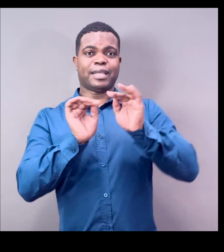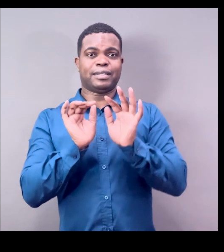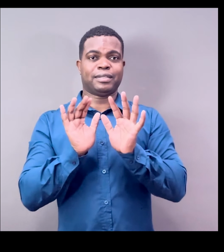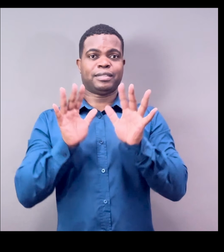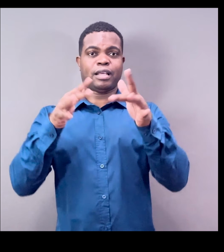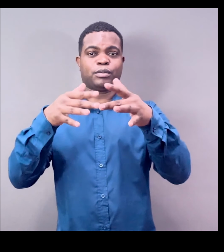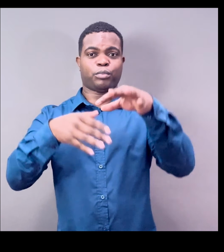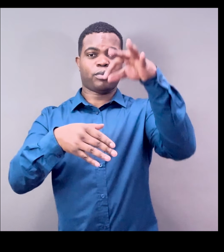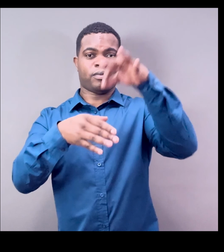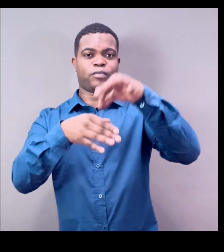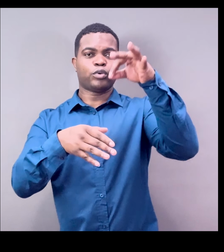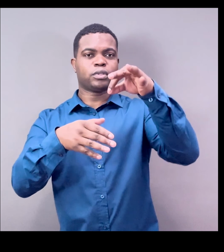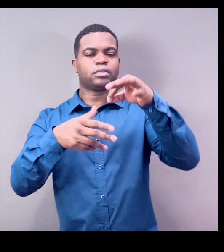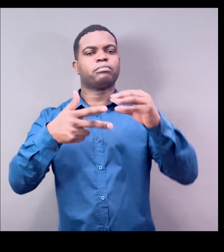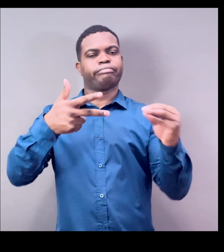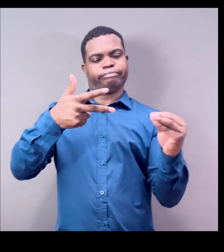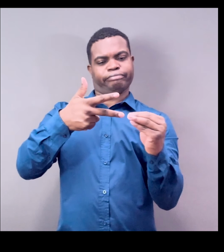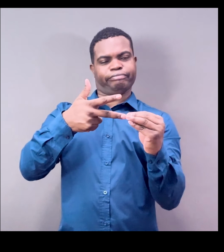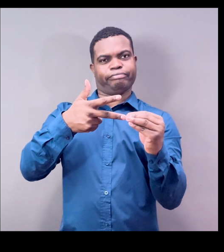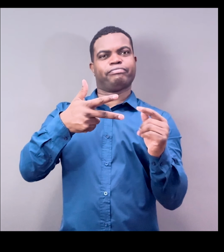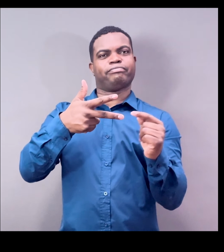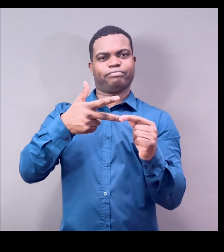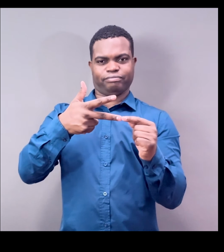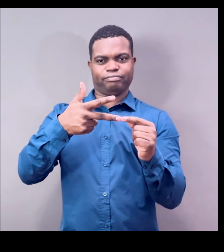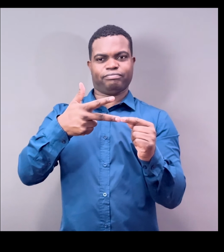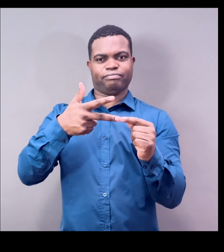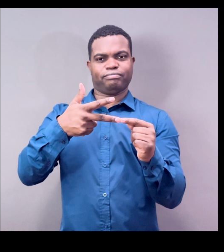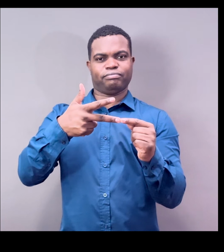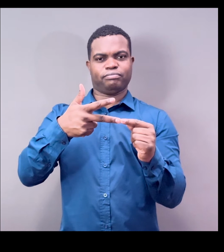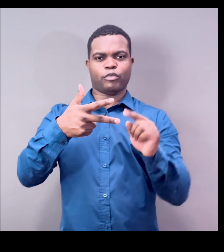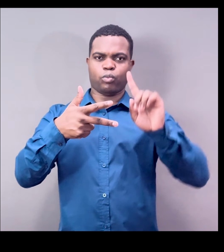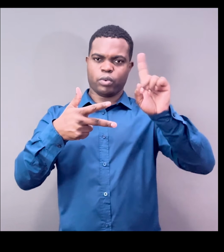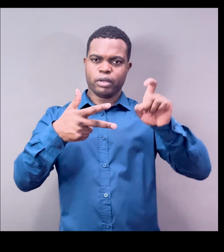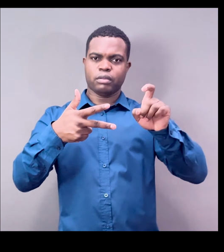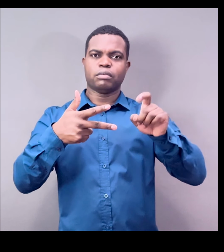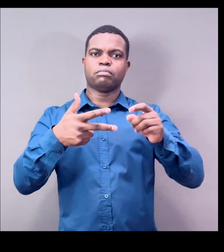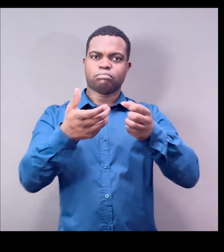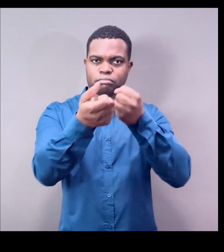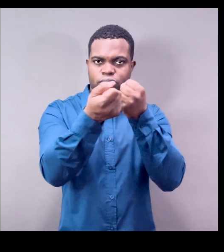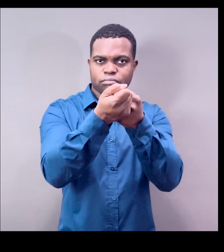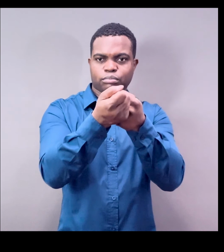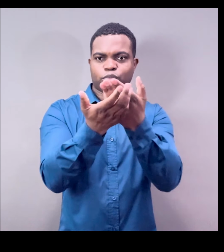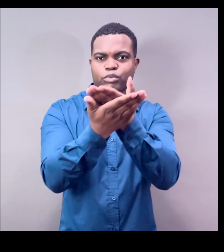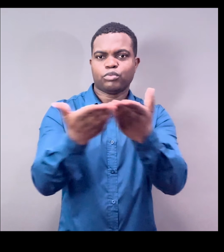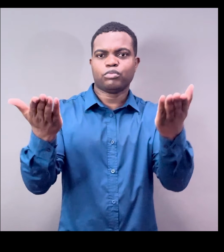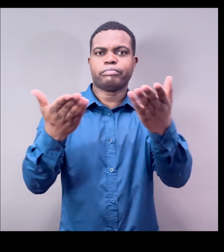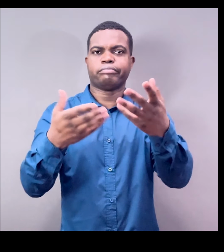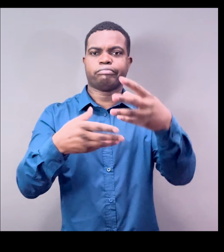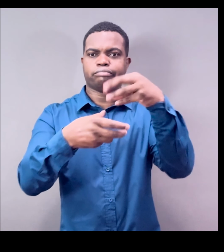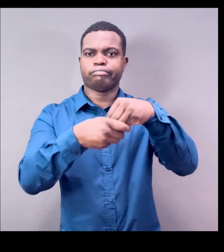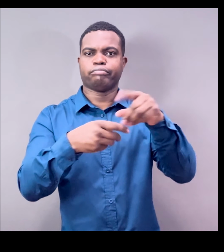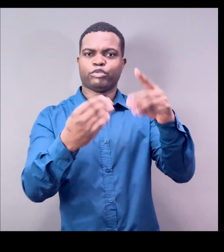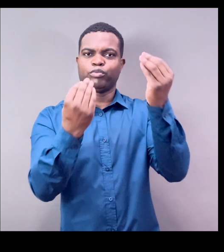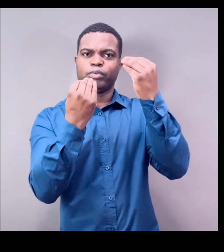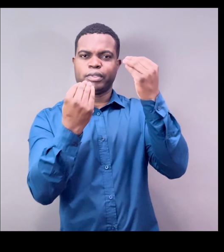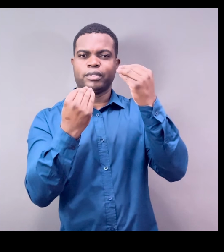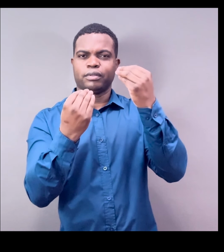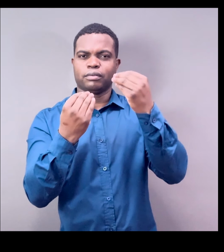under your key stakeholders because they are the one that will support you. They are the one that will